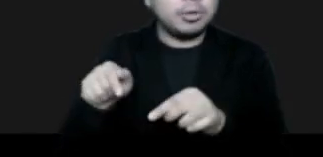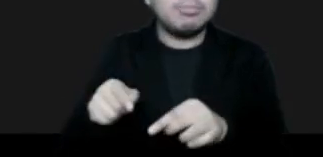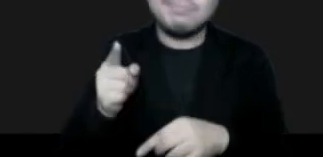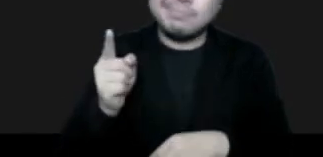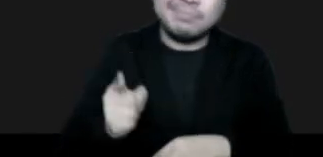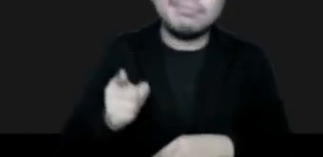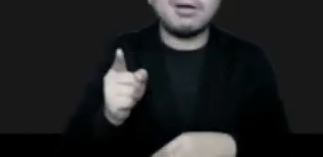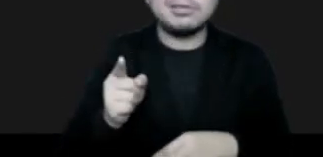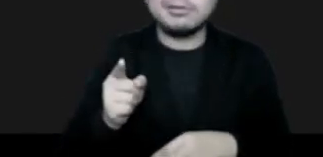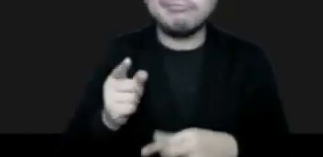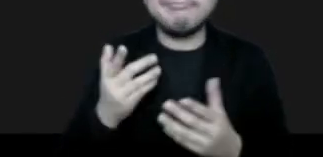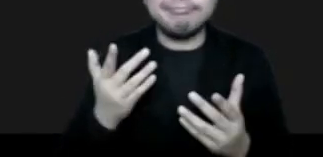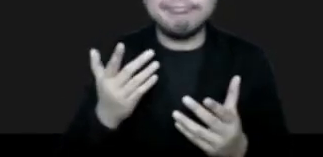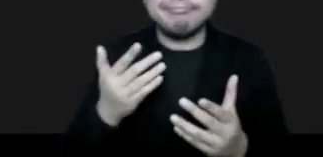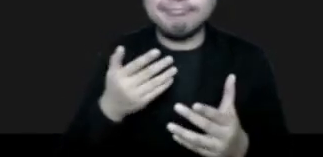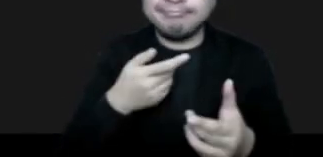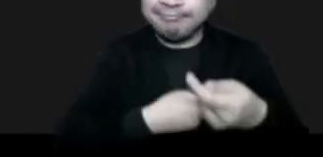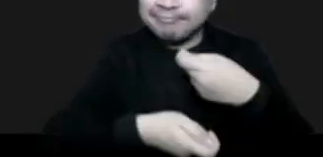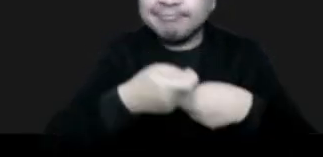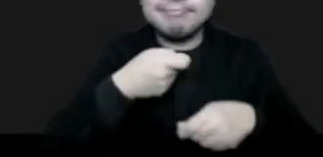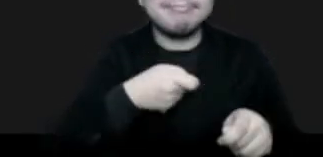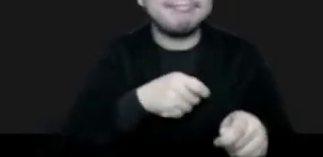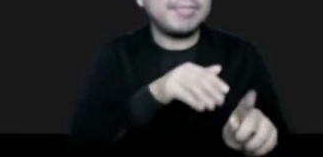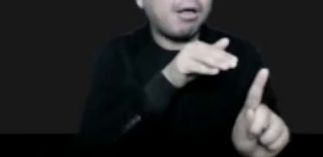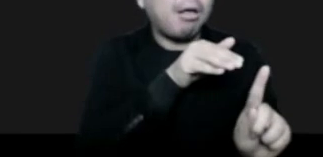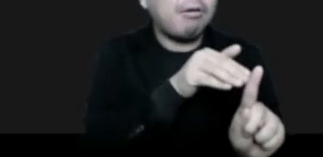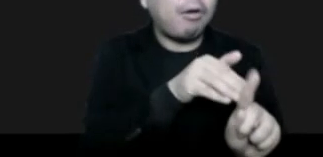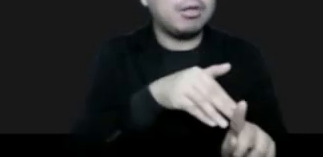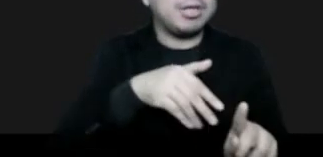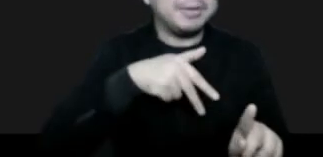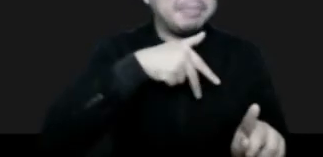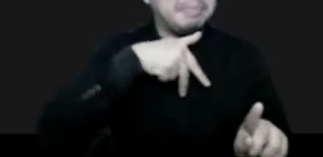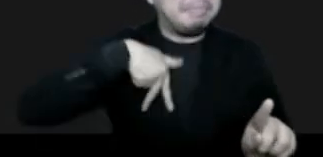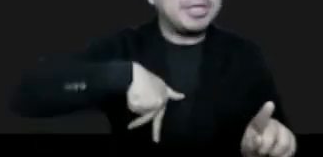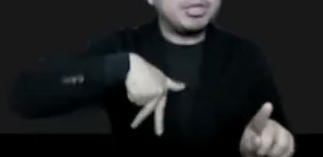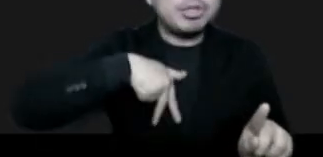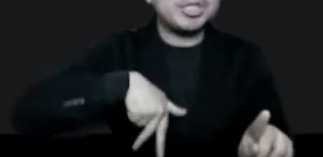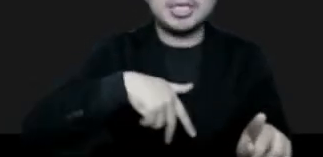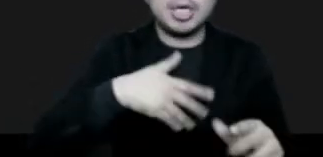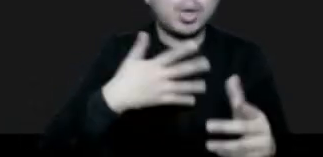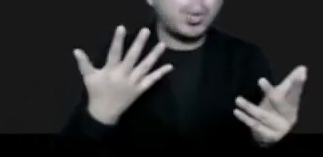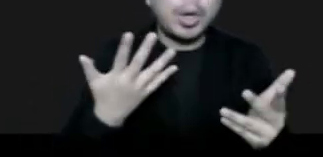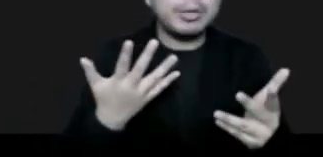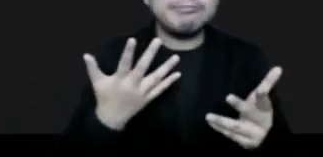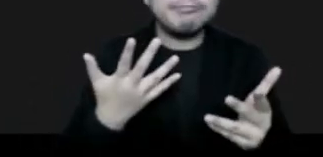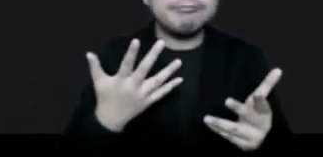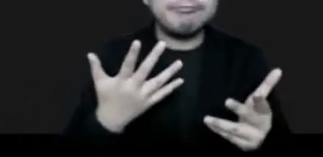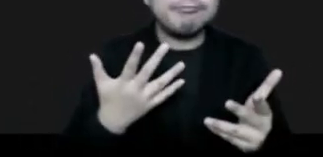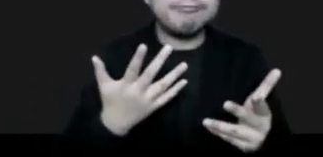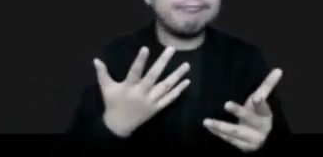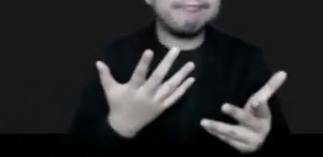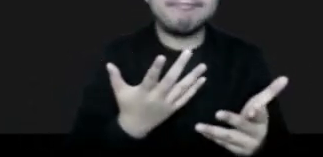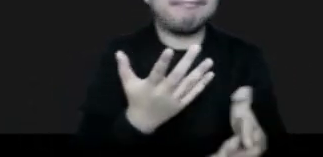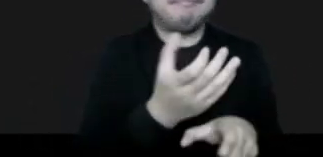ministry departments to assist getting a proper and effective database. So we